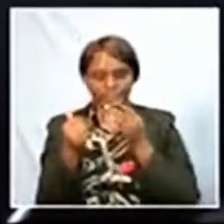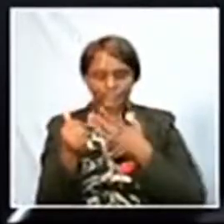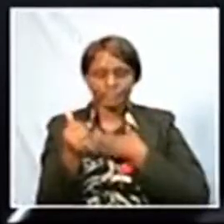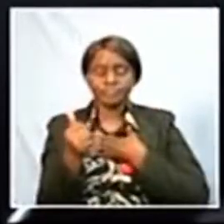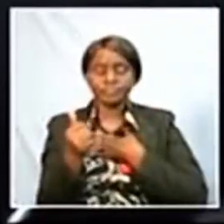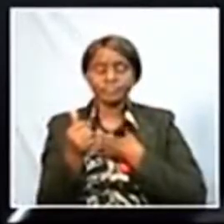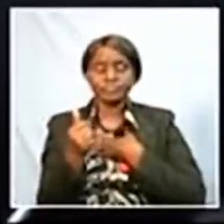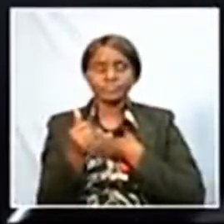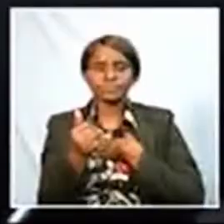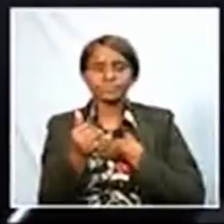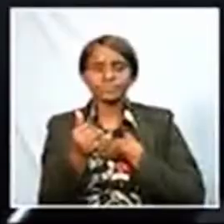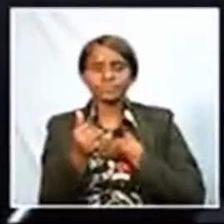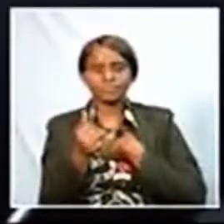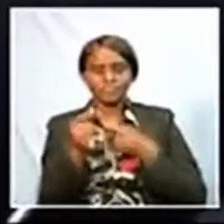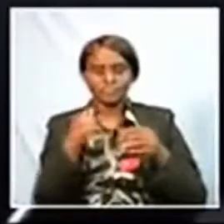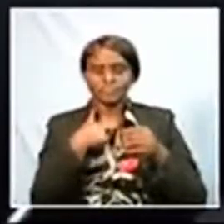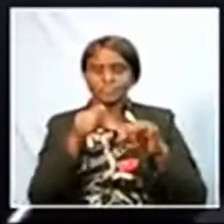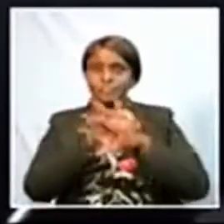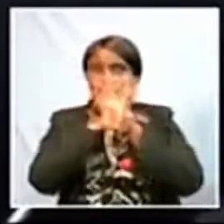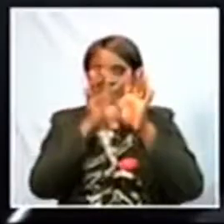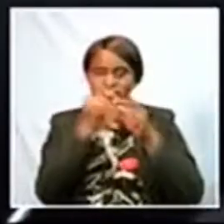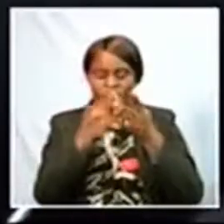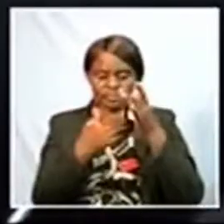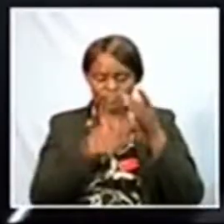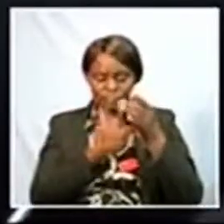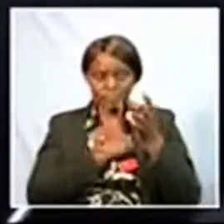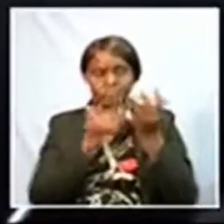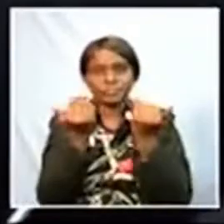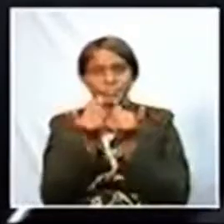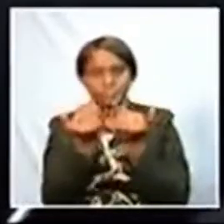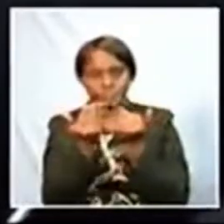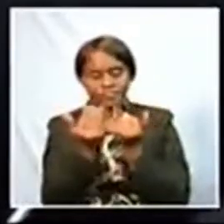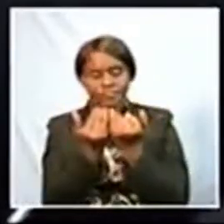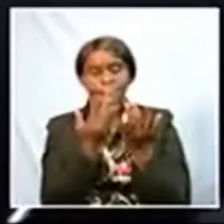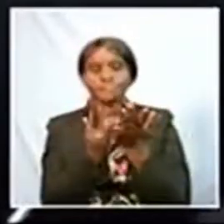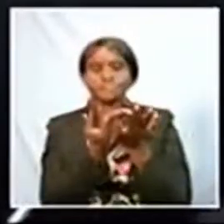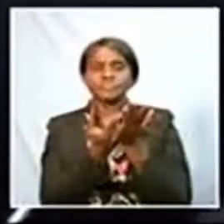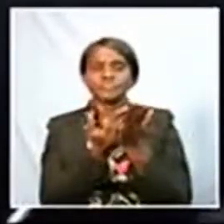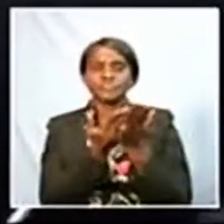My point of clarification that I want to seek is that